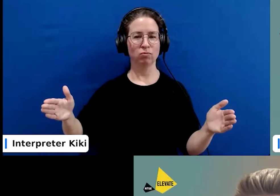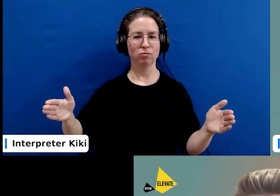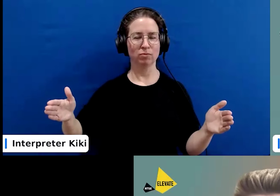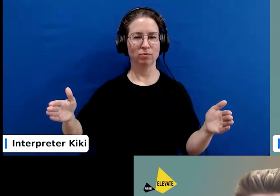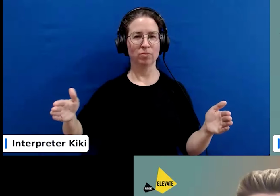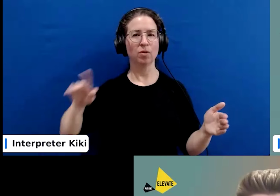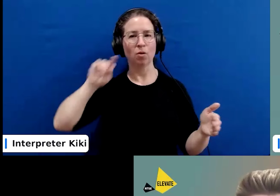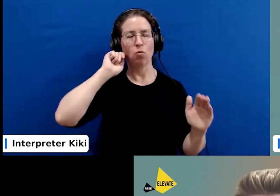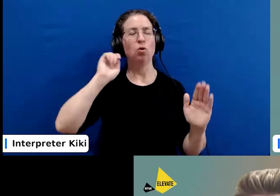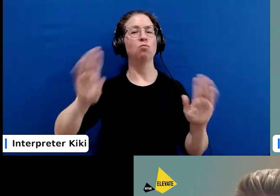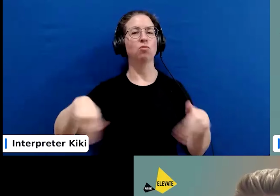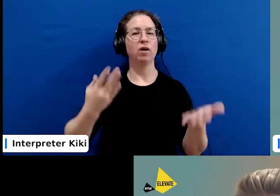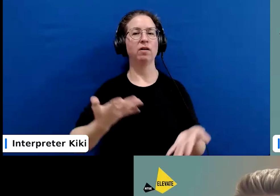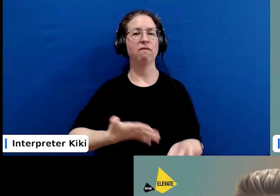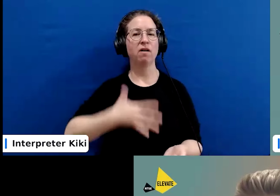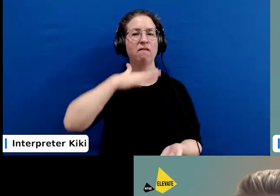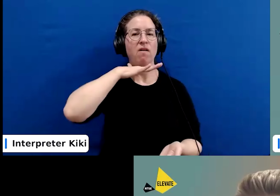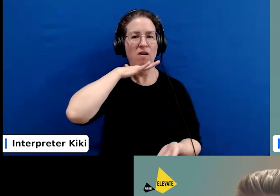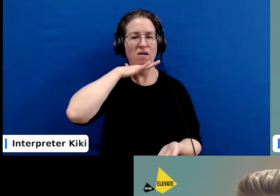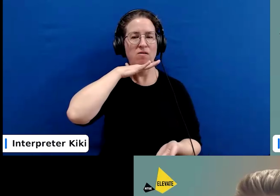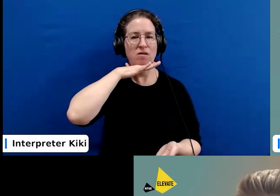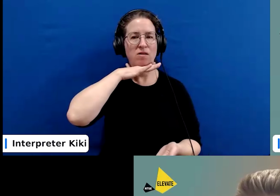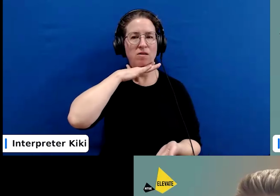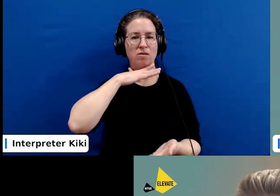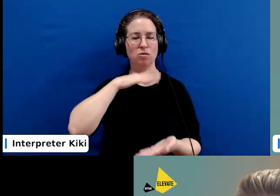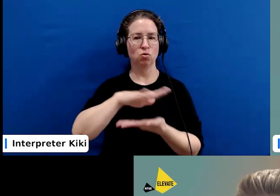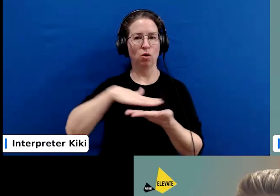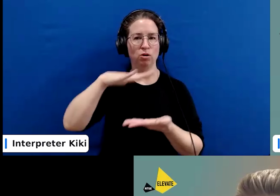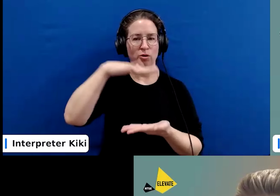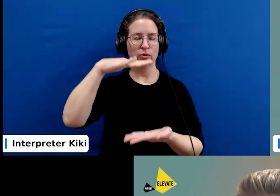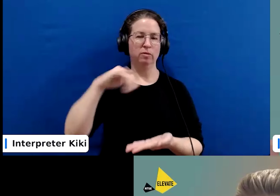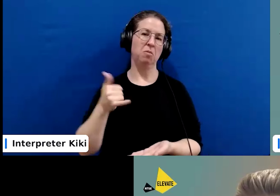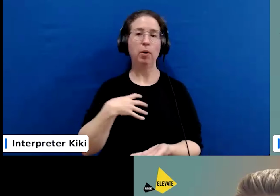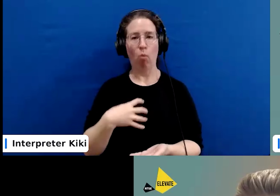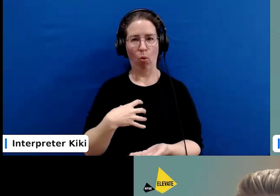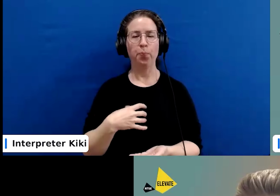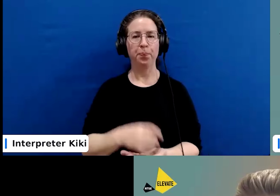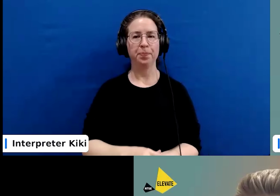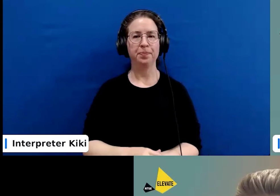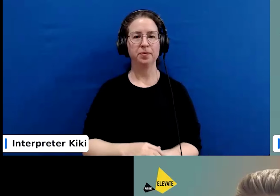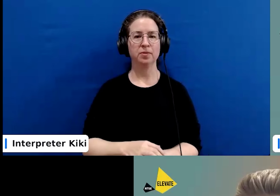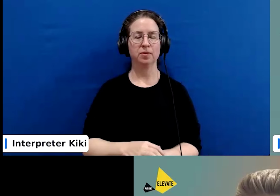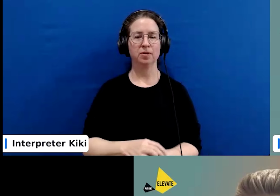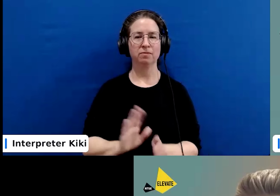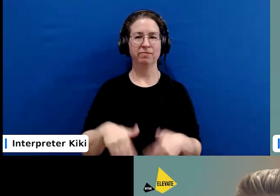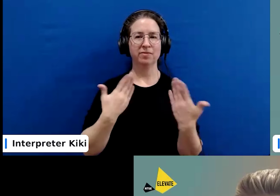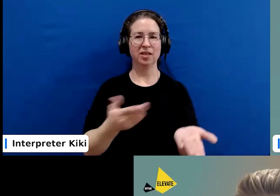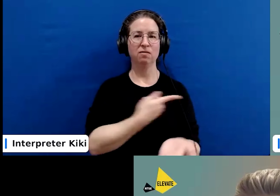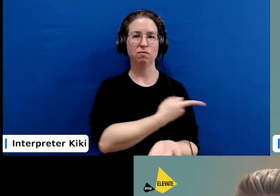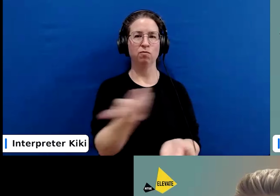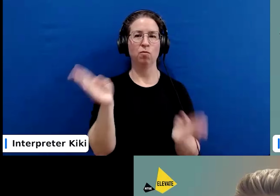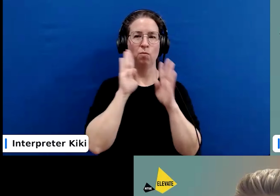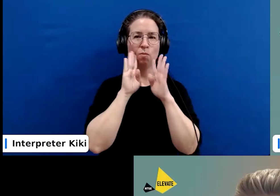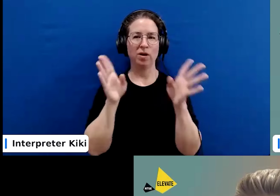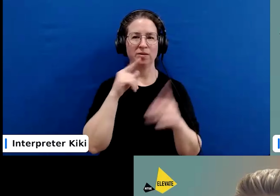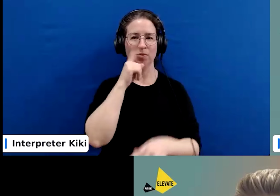be 500 or more scholarships awarded to wonderful, amazing people.